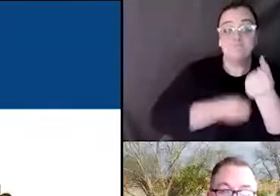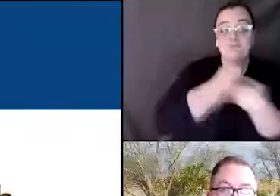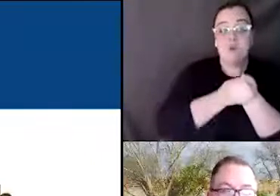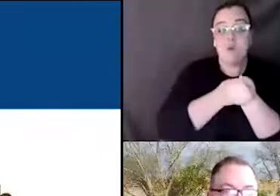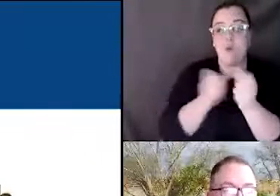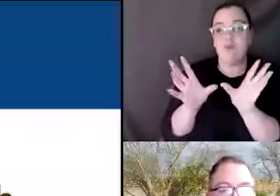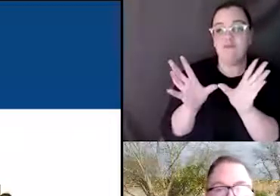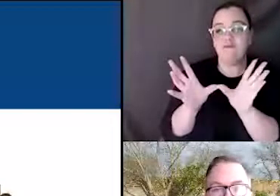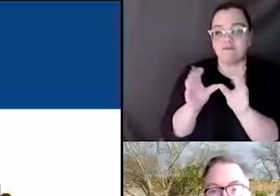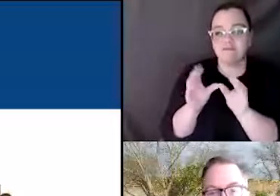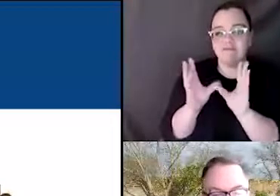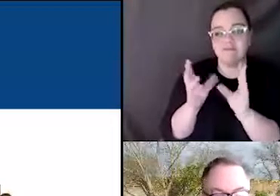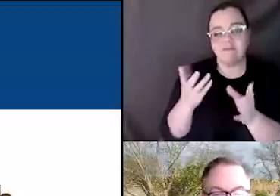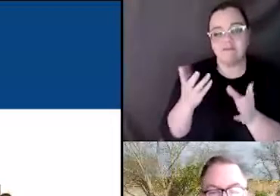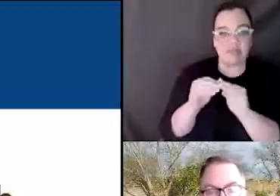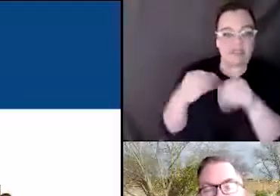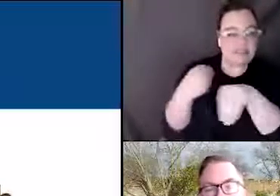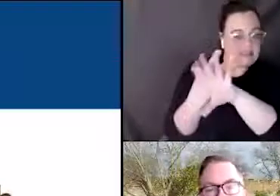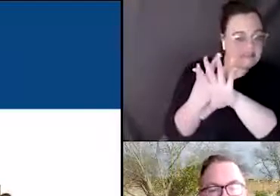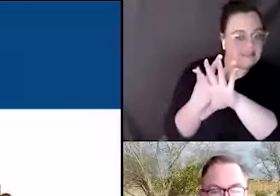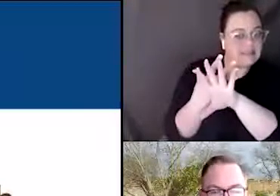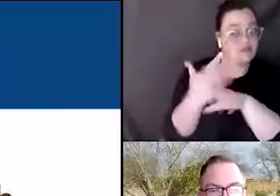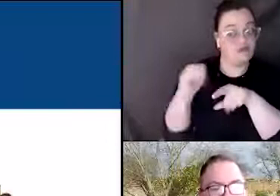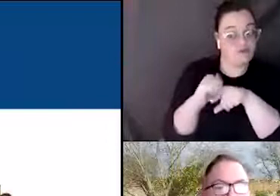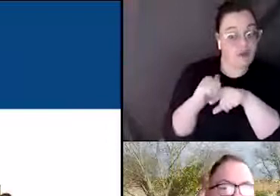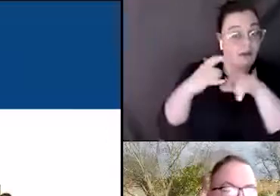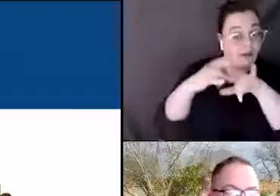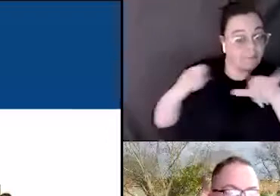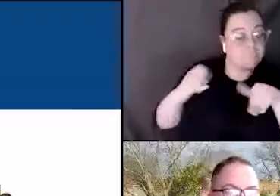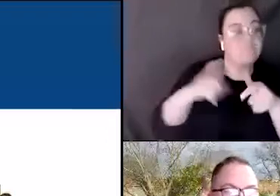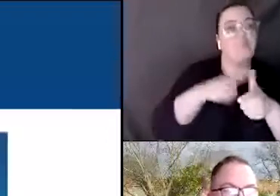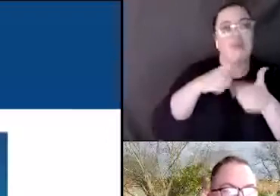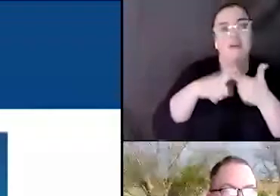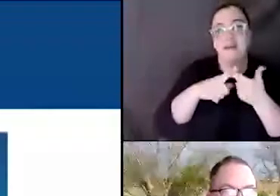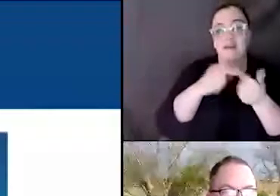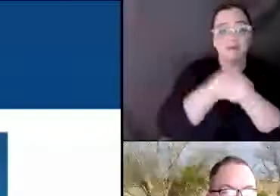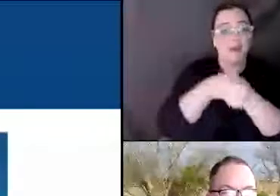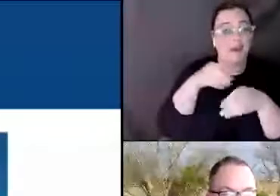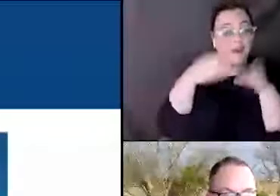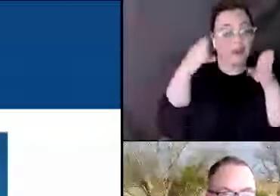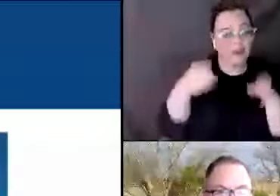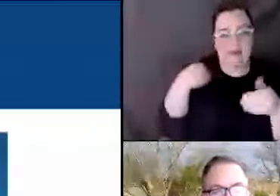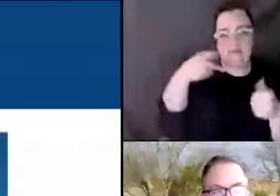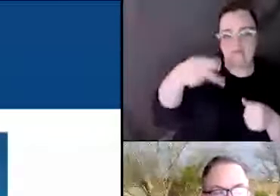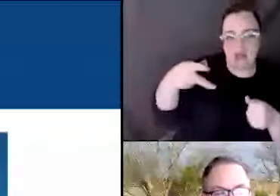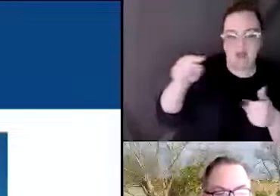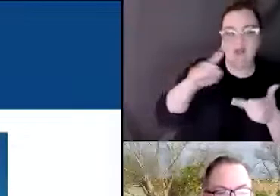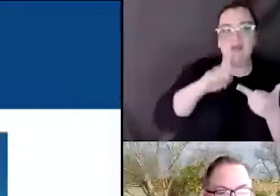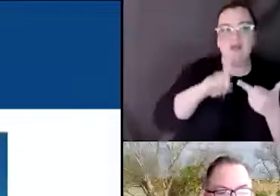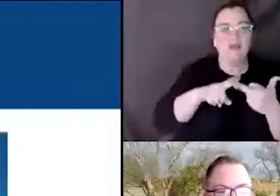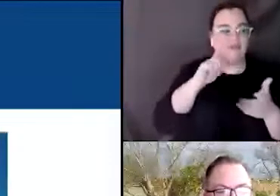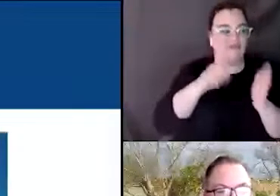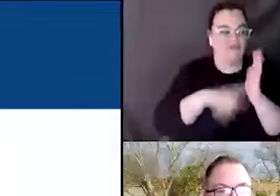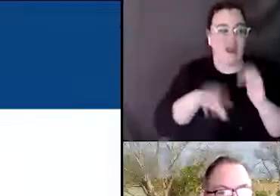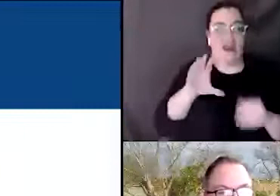even using for, when you're in person at PowerPoint. So at